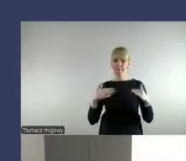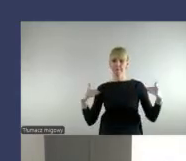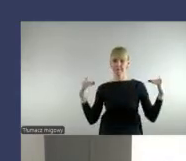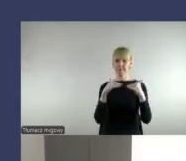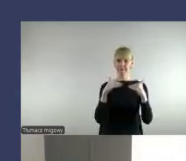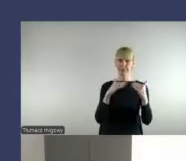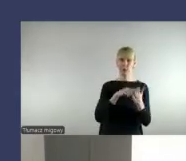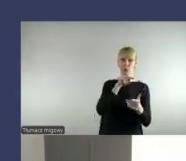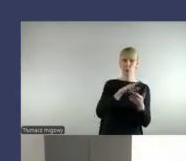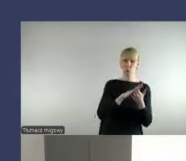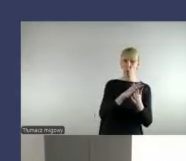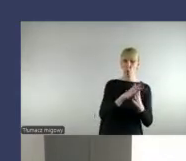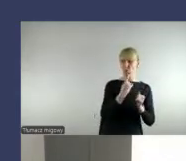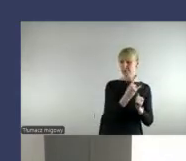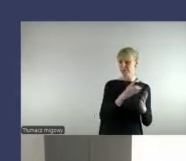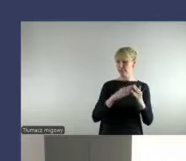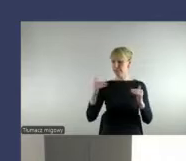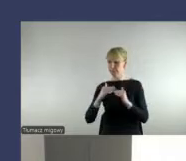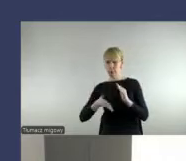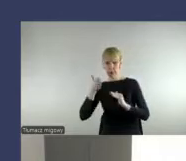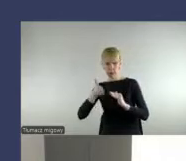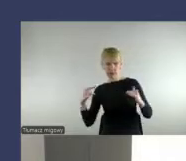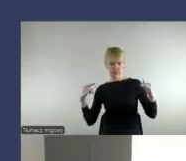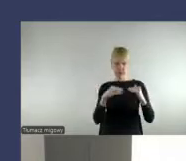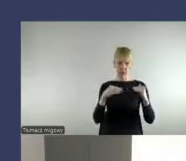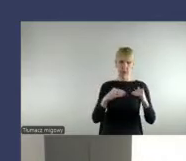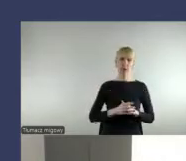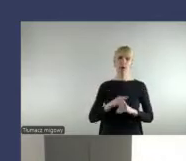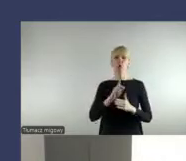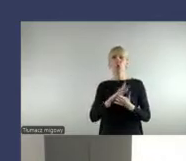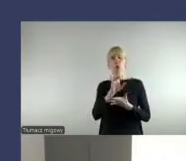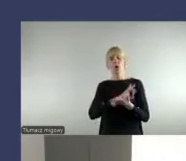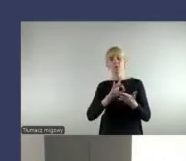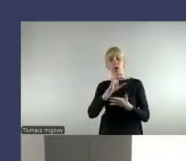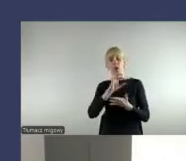For example, there was a collision between a Pendolino passenger train with a truck.